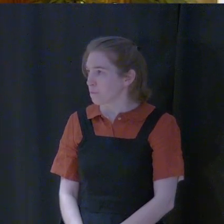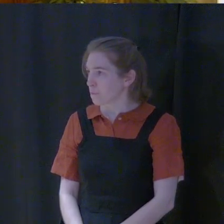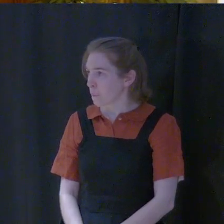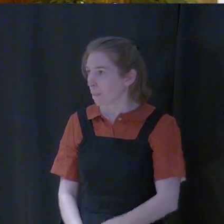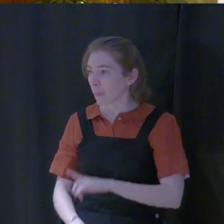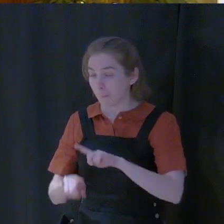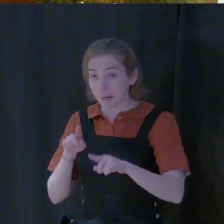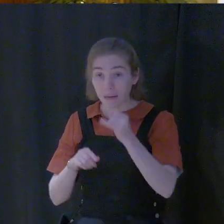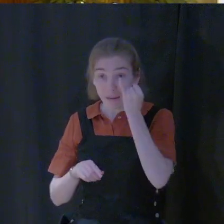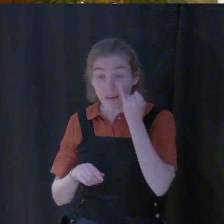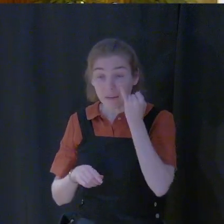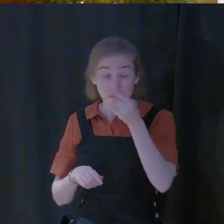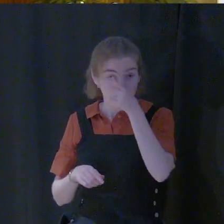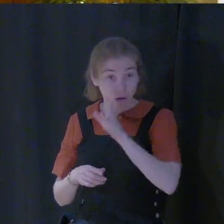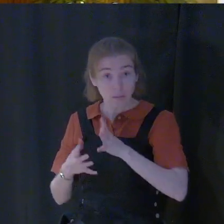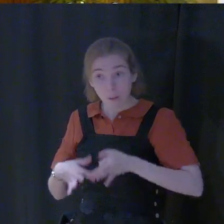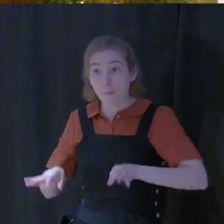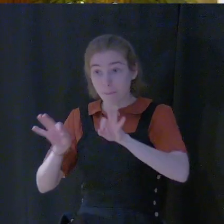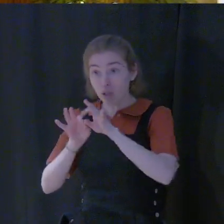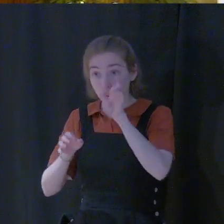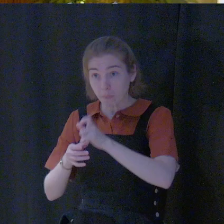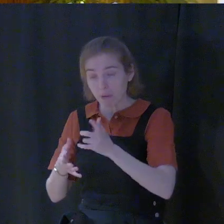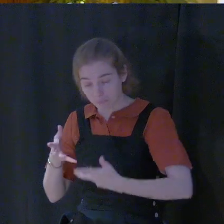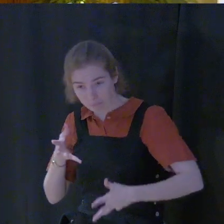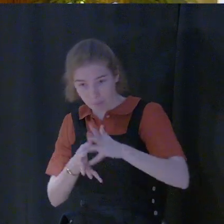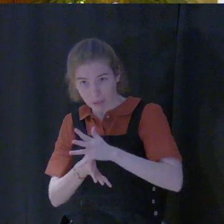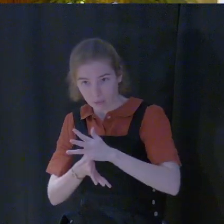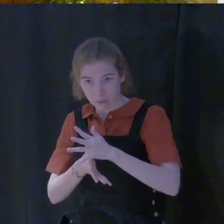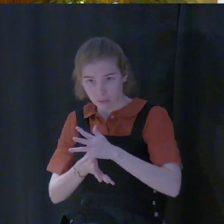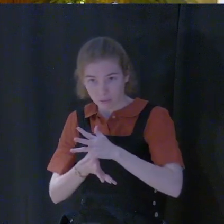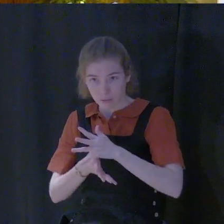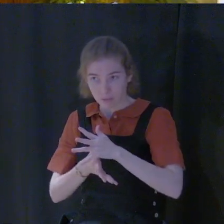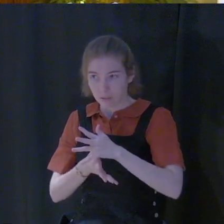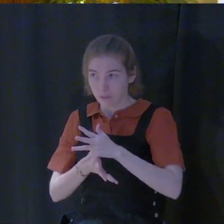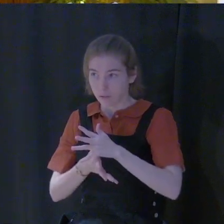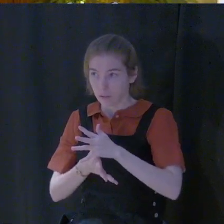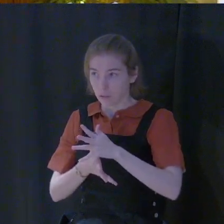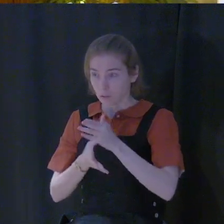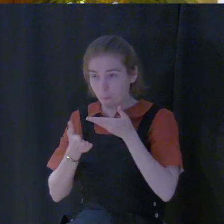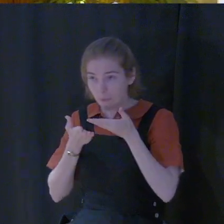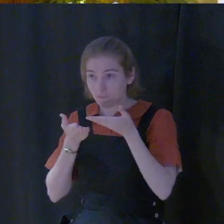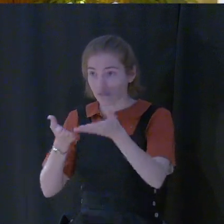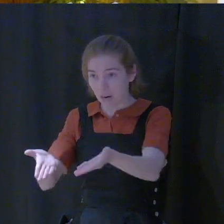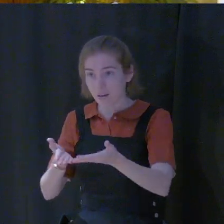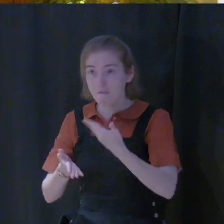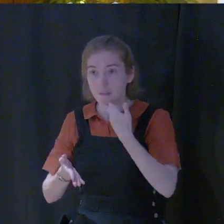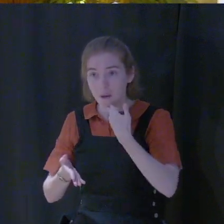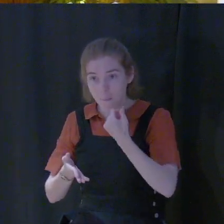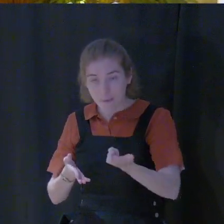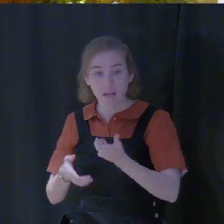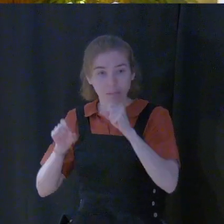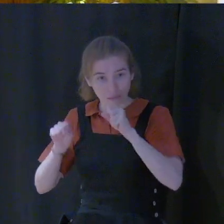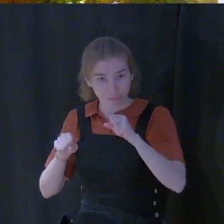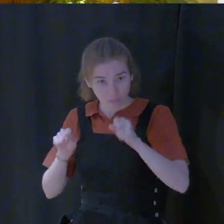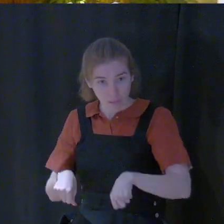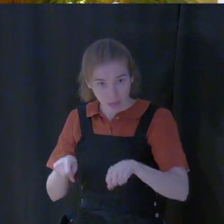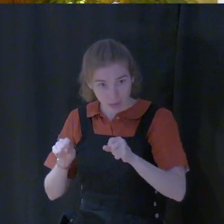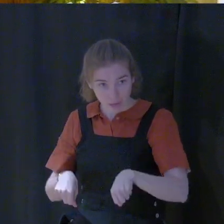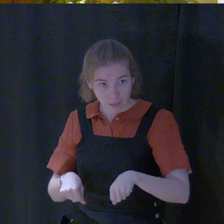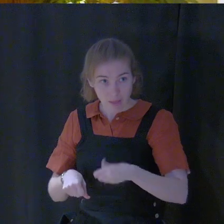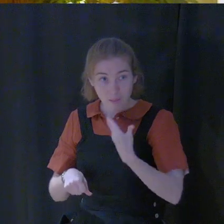But if God is important to us, shouldn't it be a priority to us to provide the best that we can,